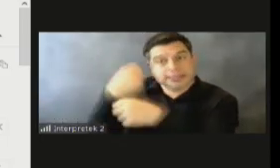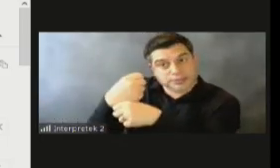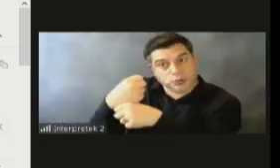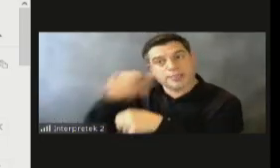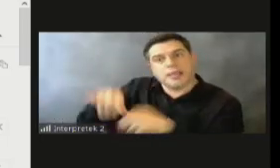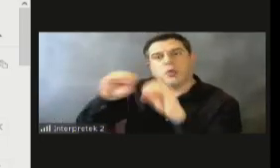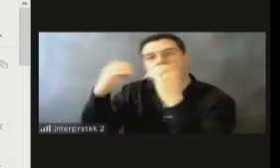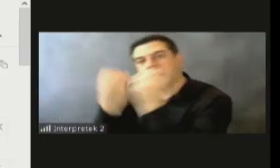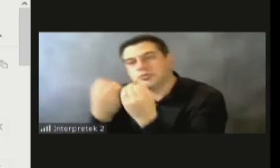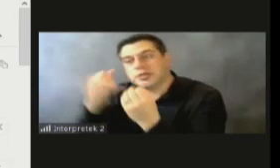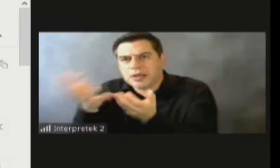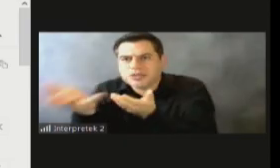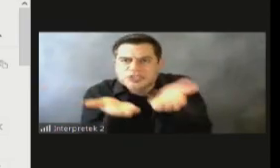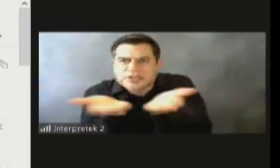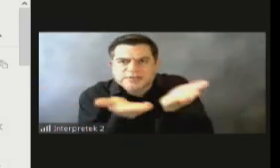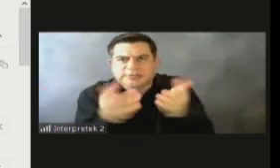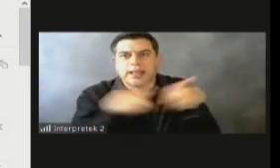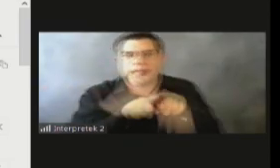city.